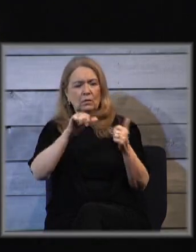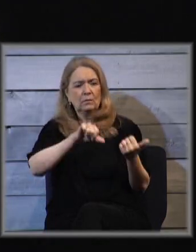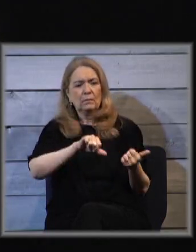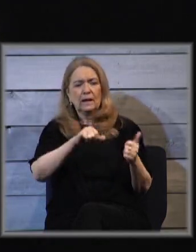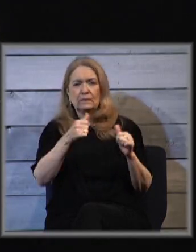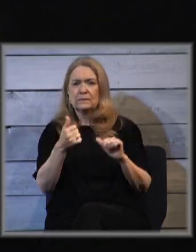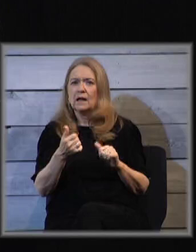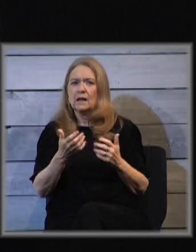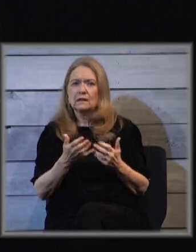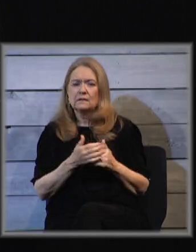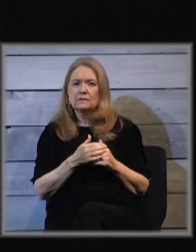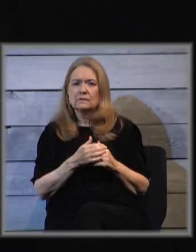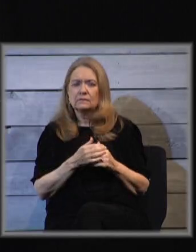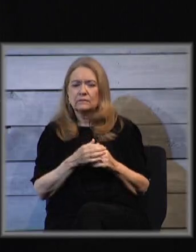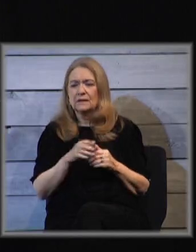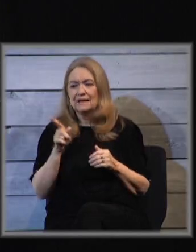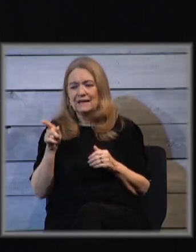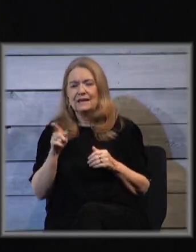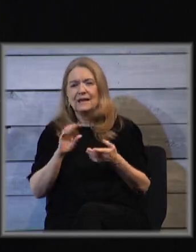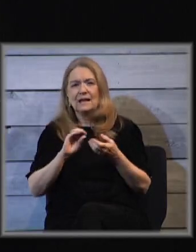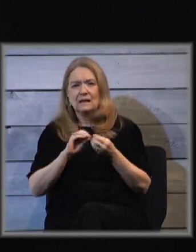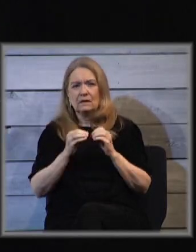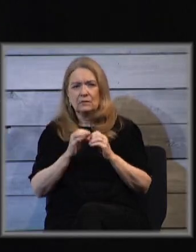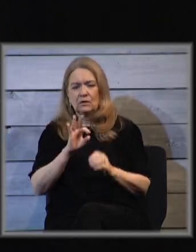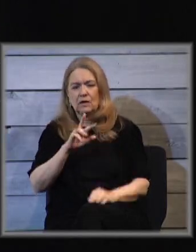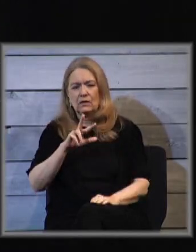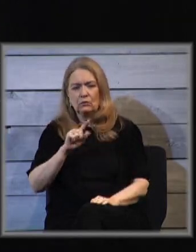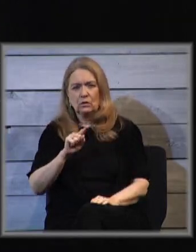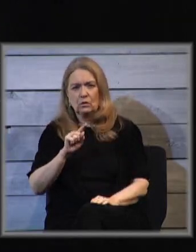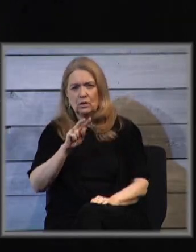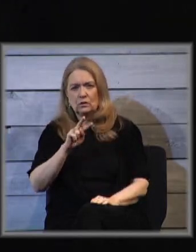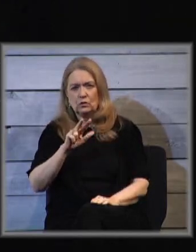baptize to that number,